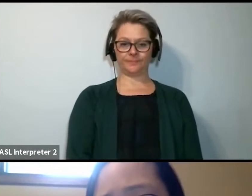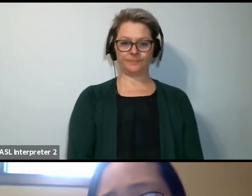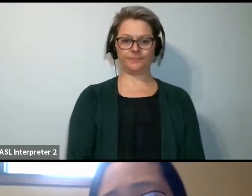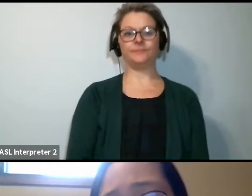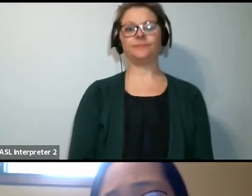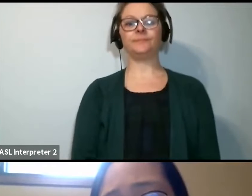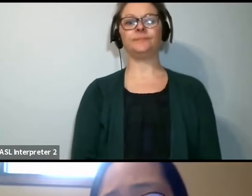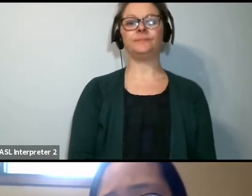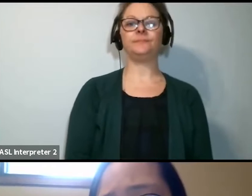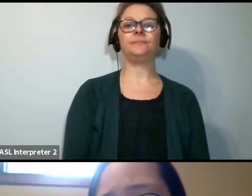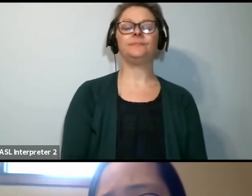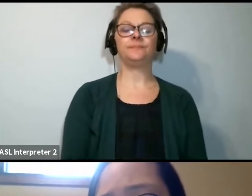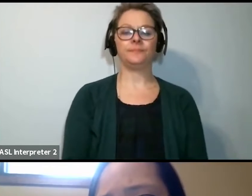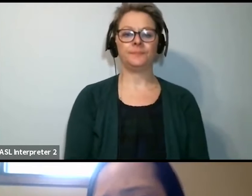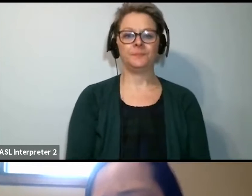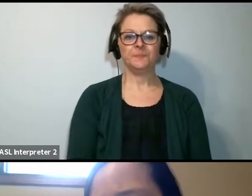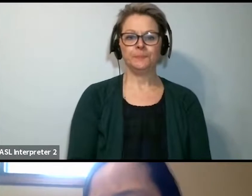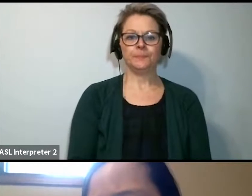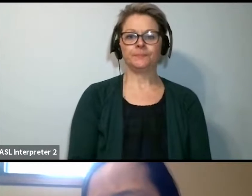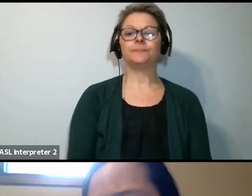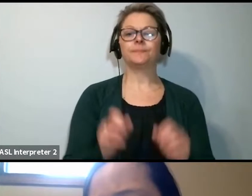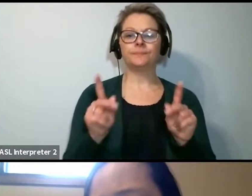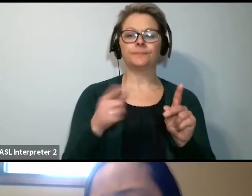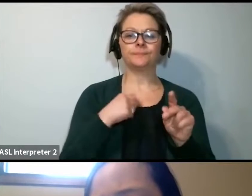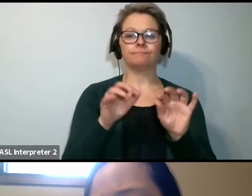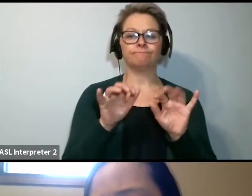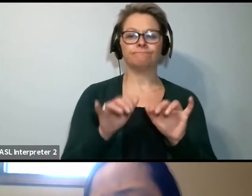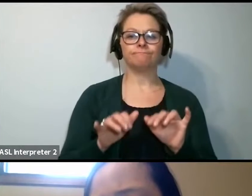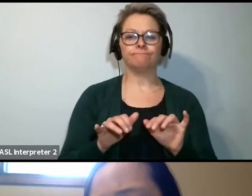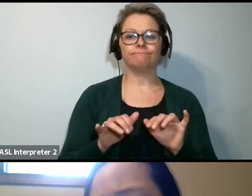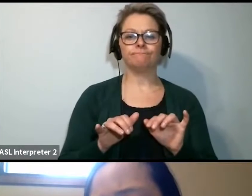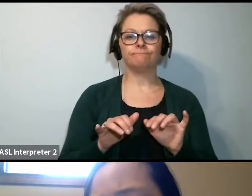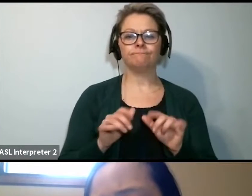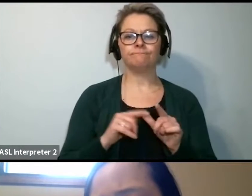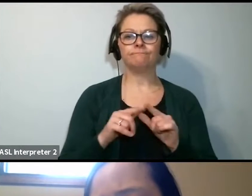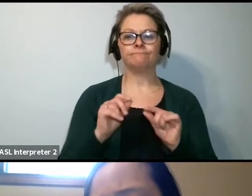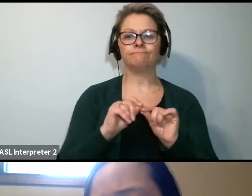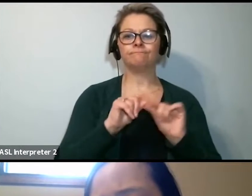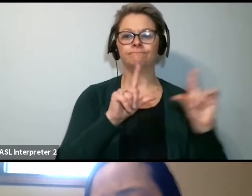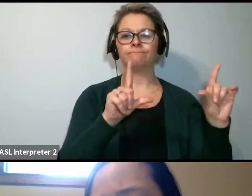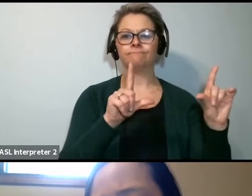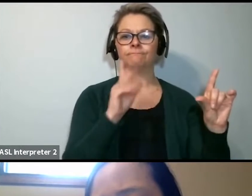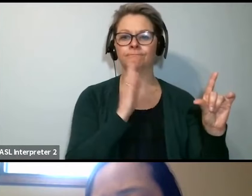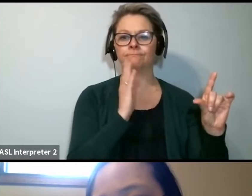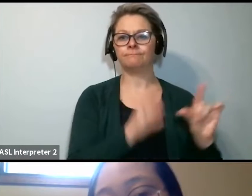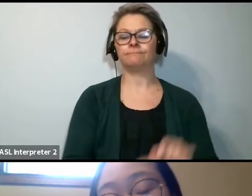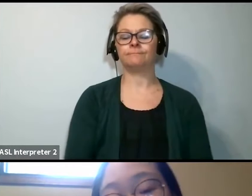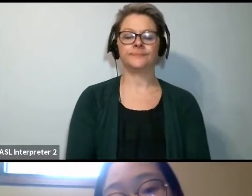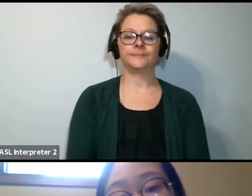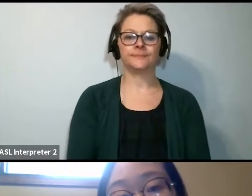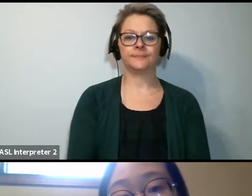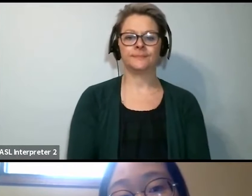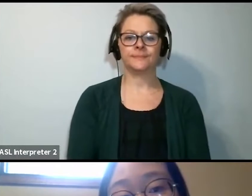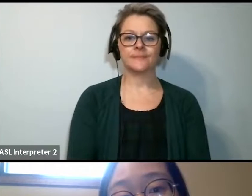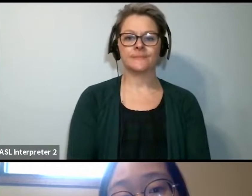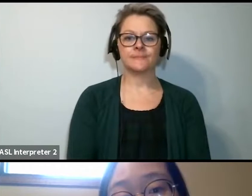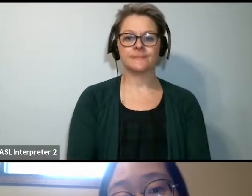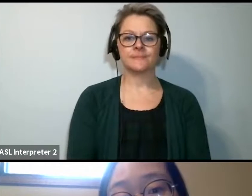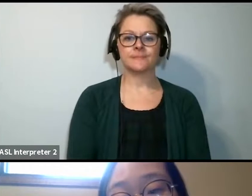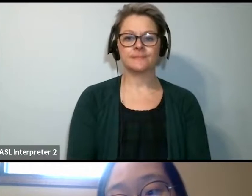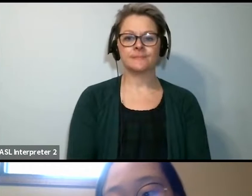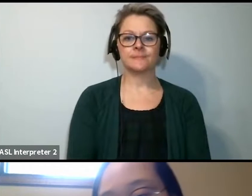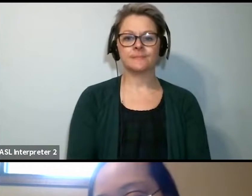Okay, let me just put this in a separate document and then I will screen share. So,